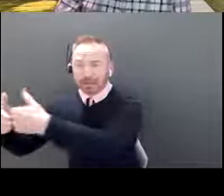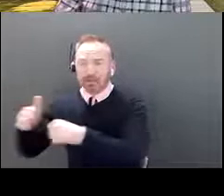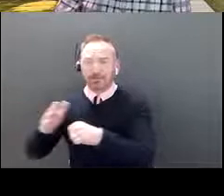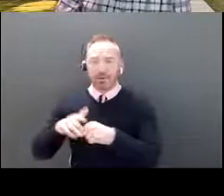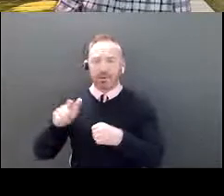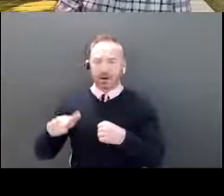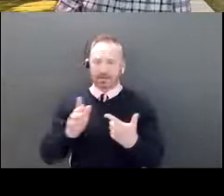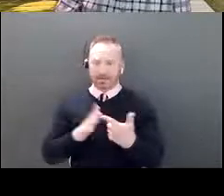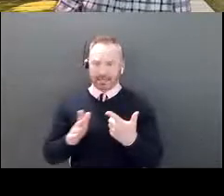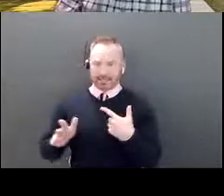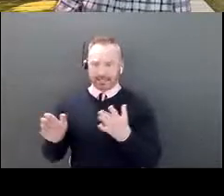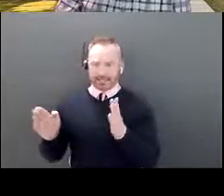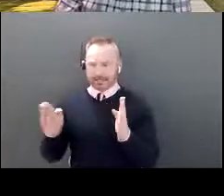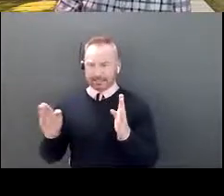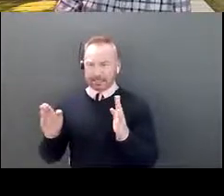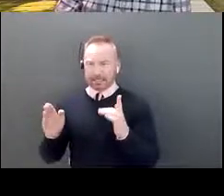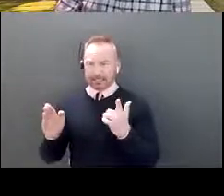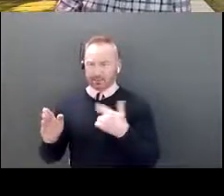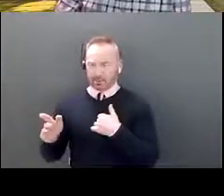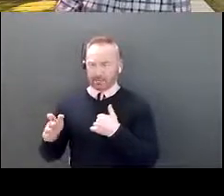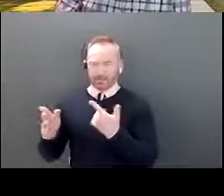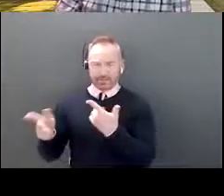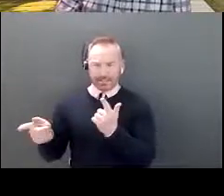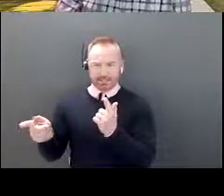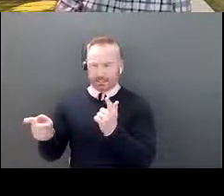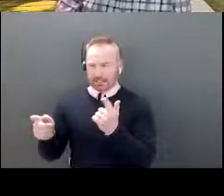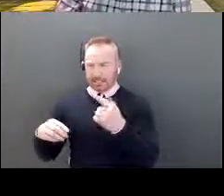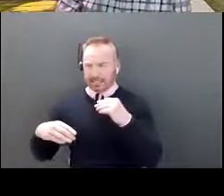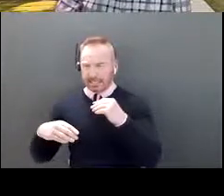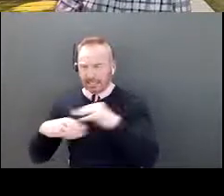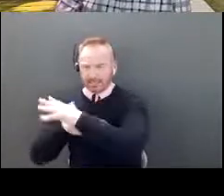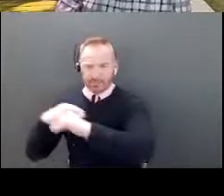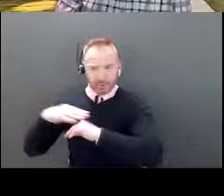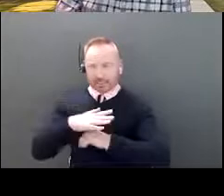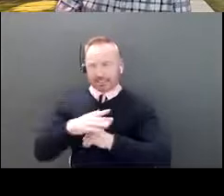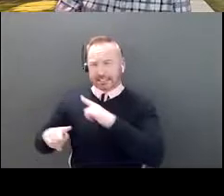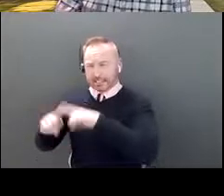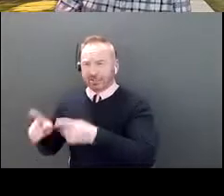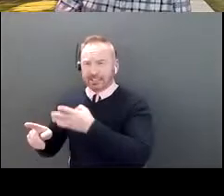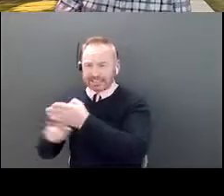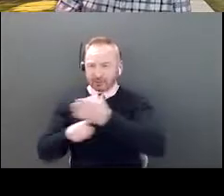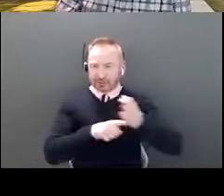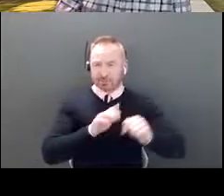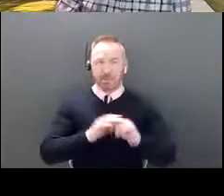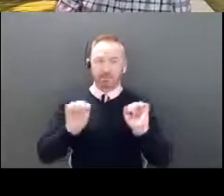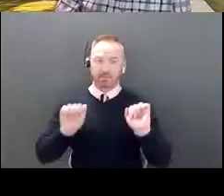interrupt these silos and the different sectors that operate in their own ways. It is a way to build